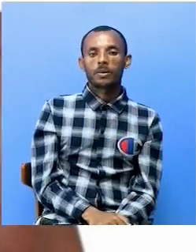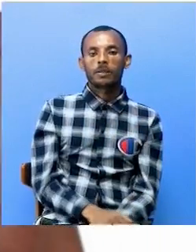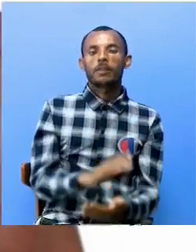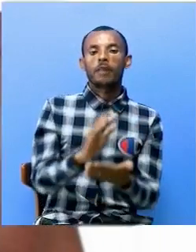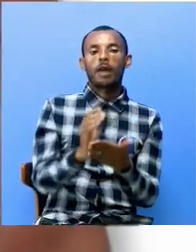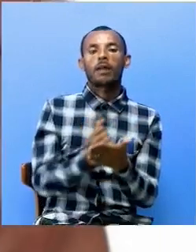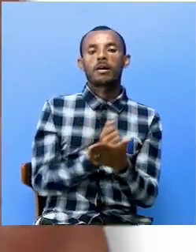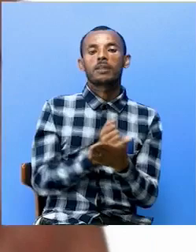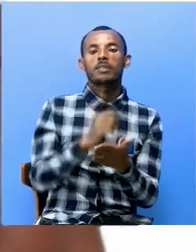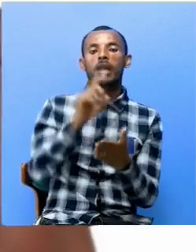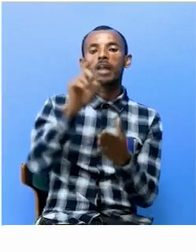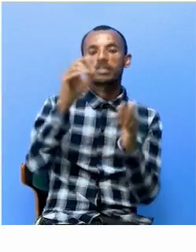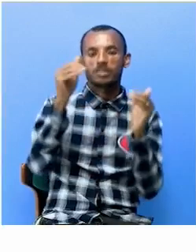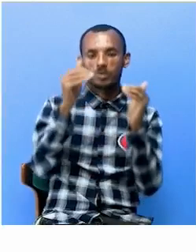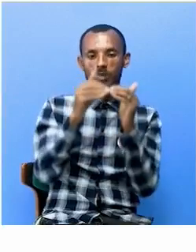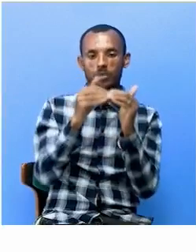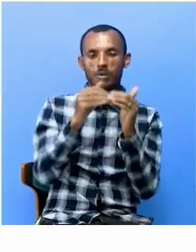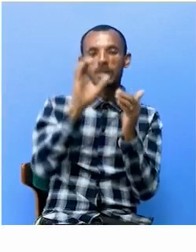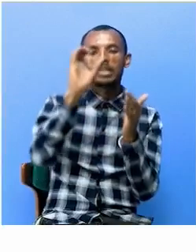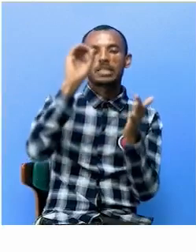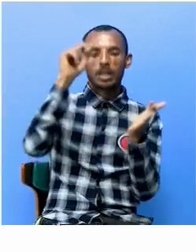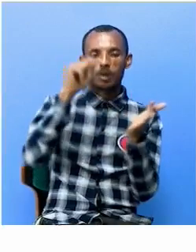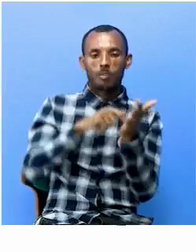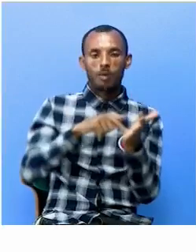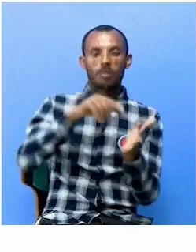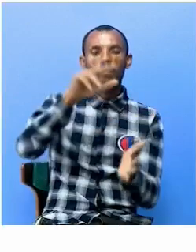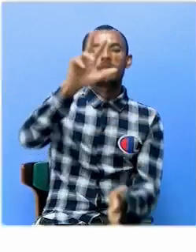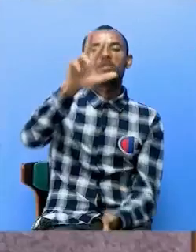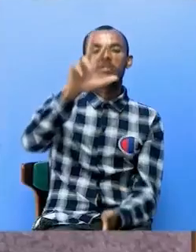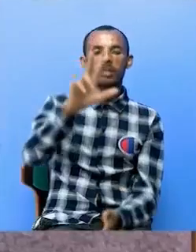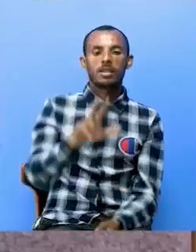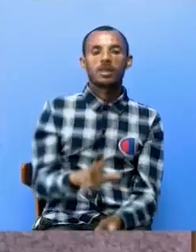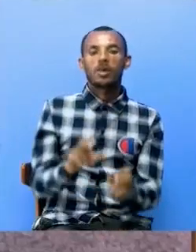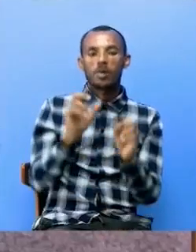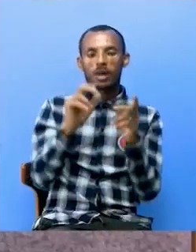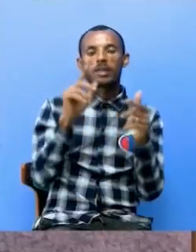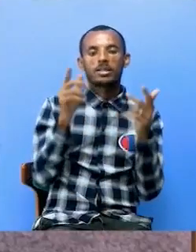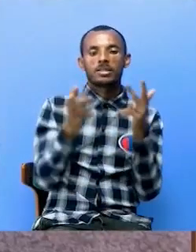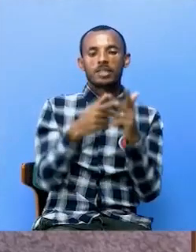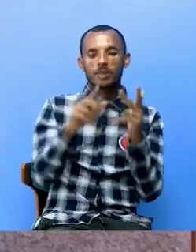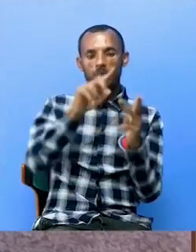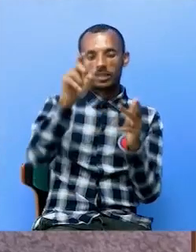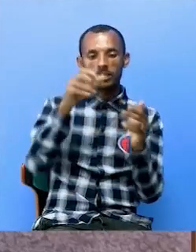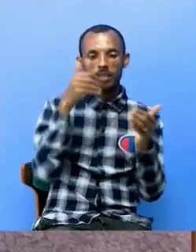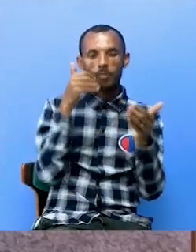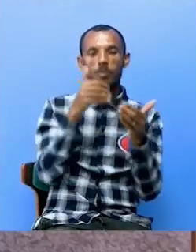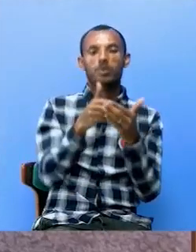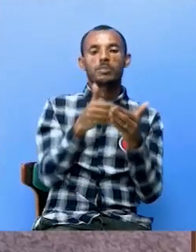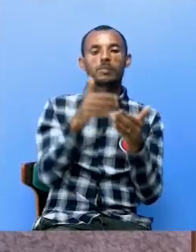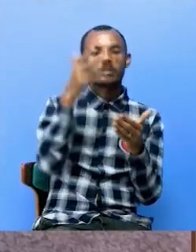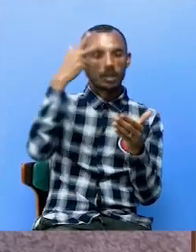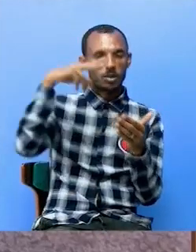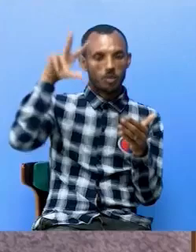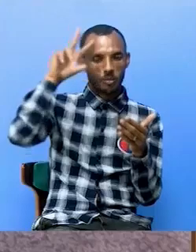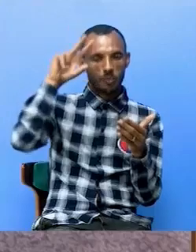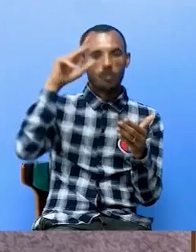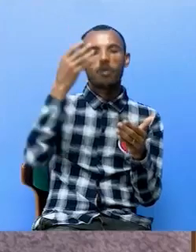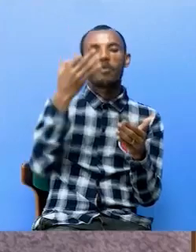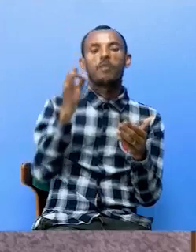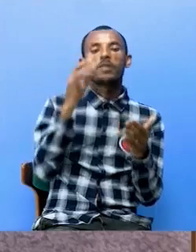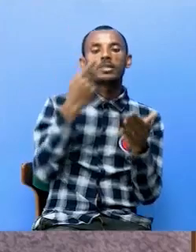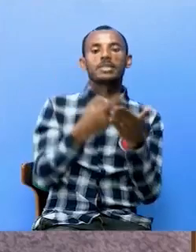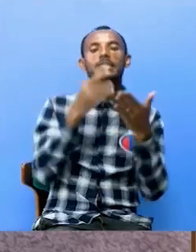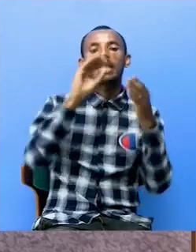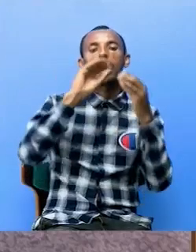take x is equals to 0.3. Okay, so the third question is approximating the cube of